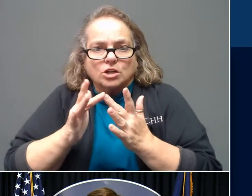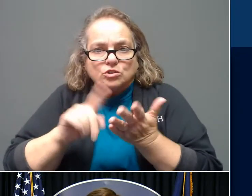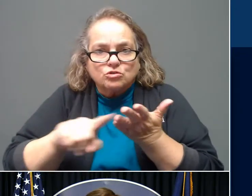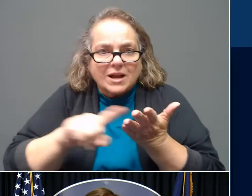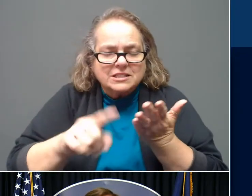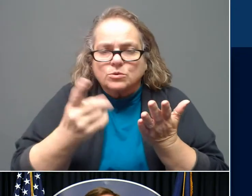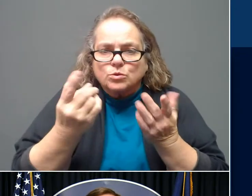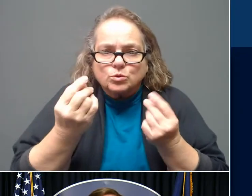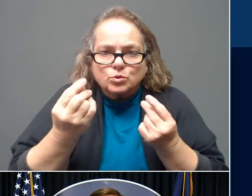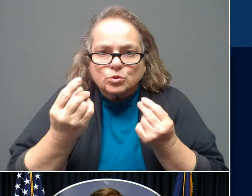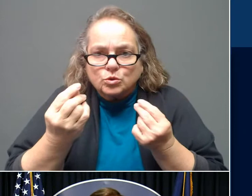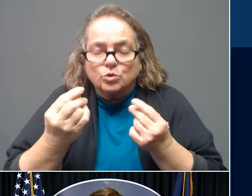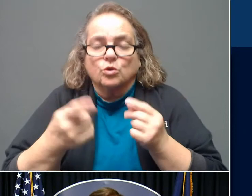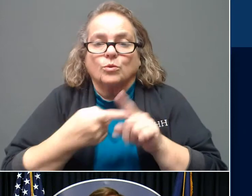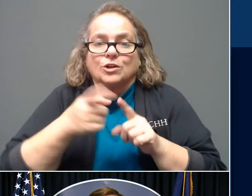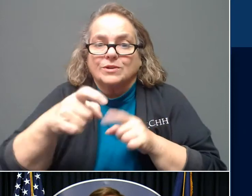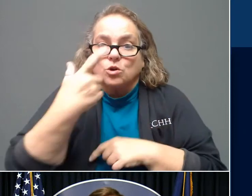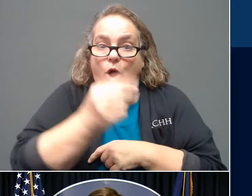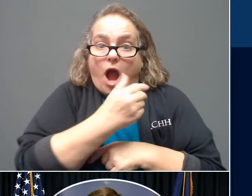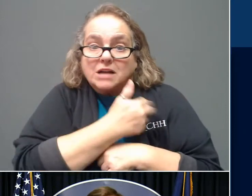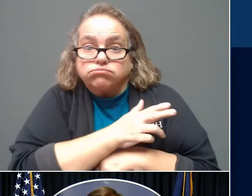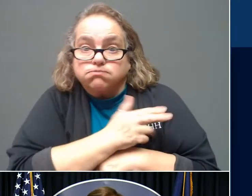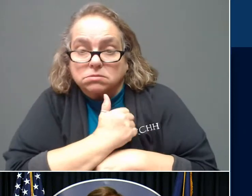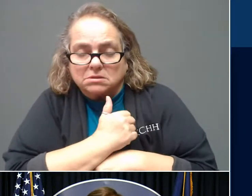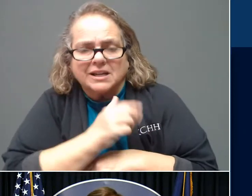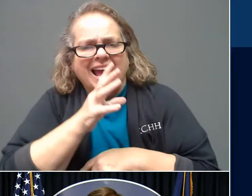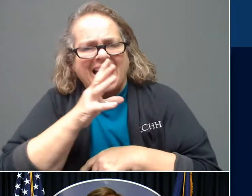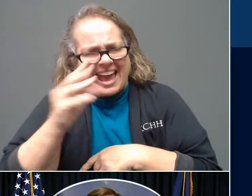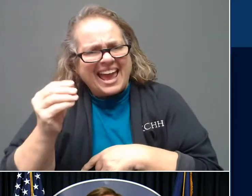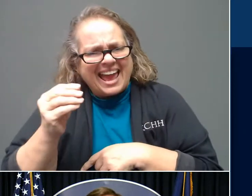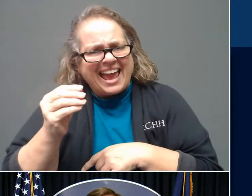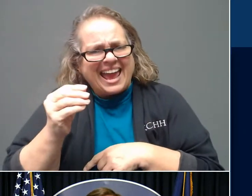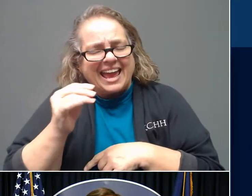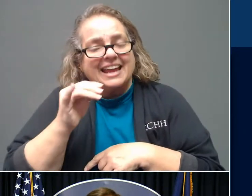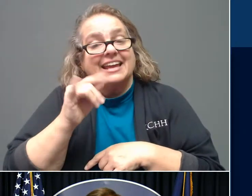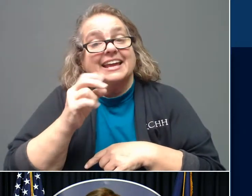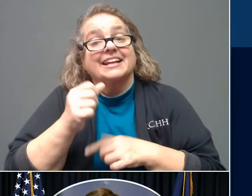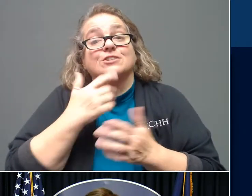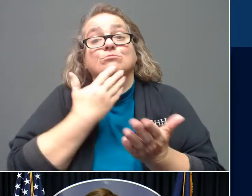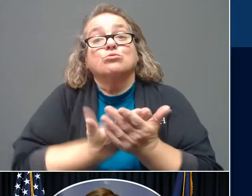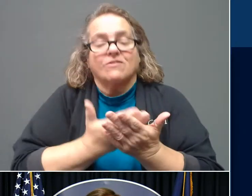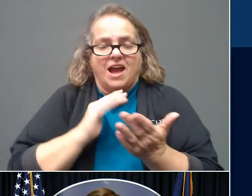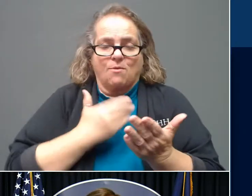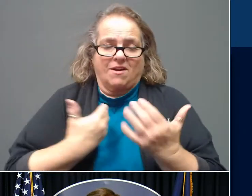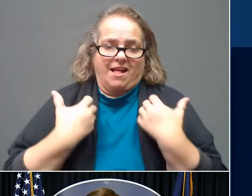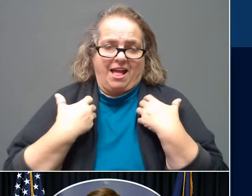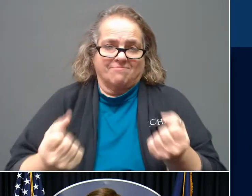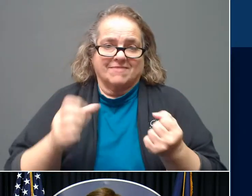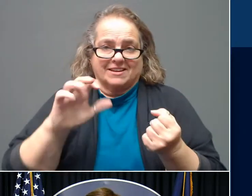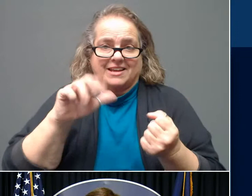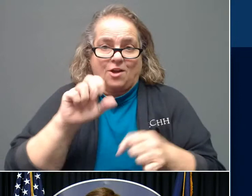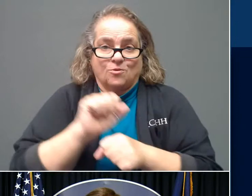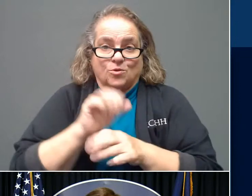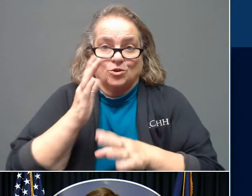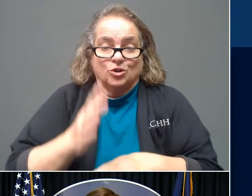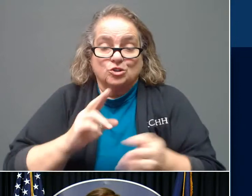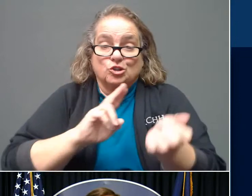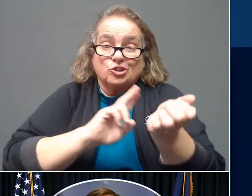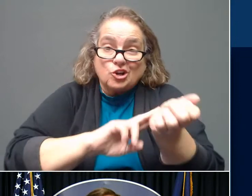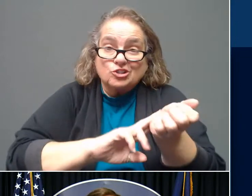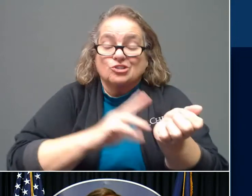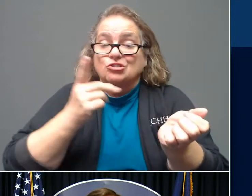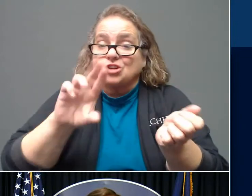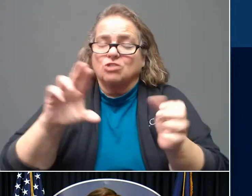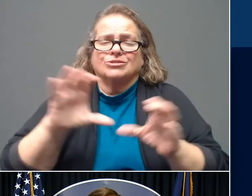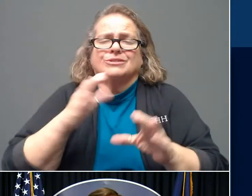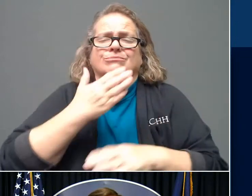need to go to the hospital. And it is a testament to our healthcare workers who have done a better job than the